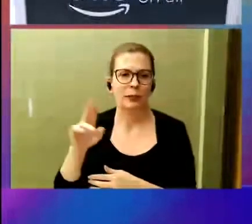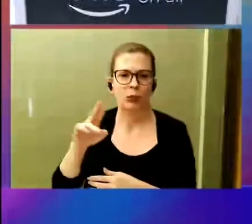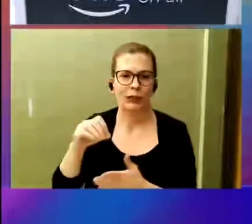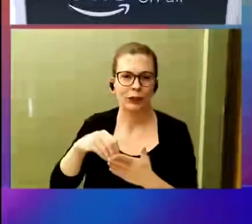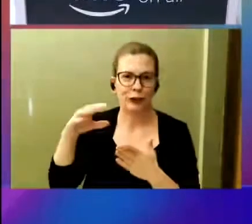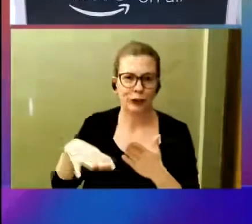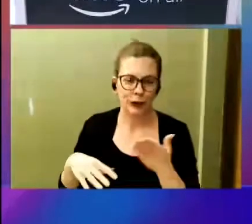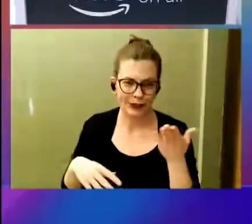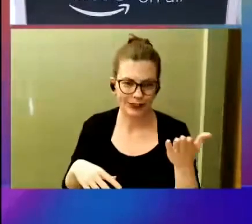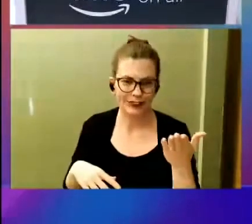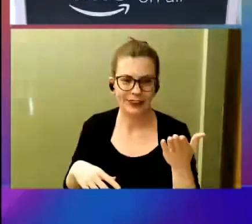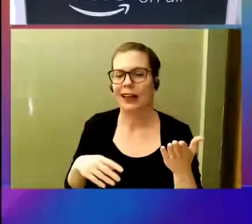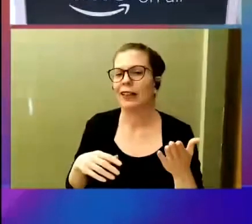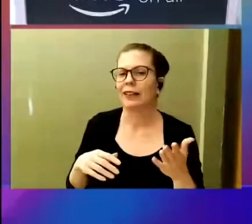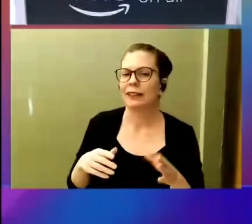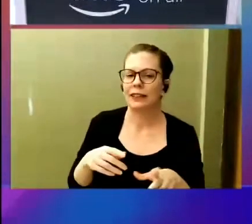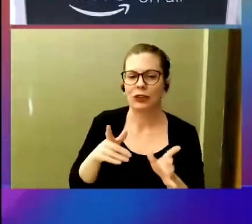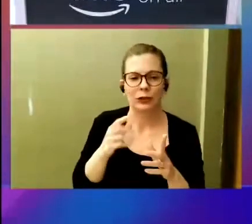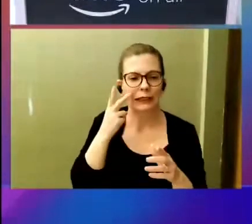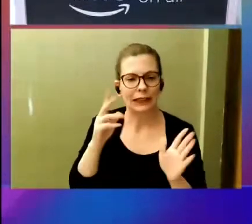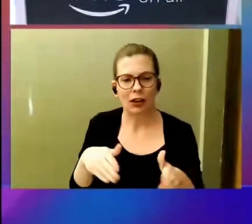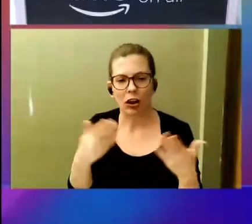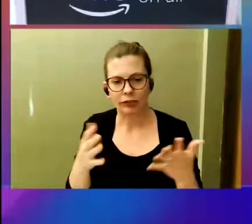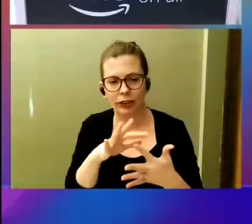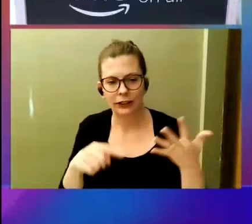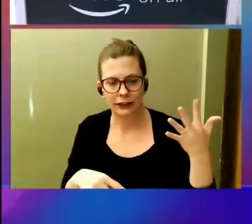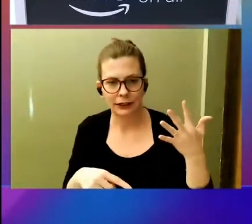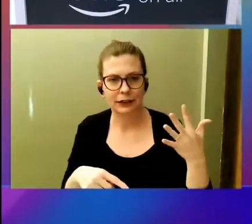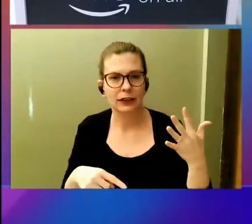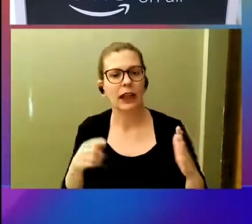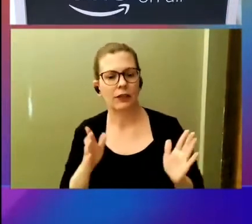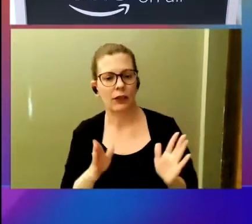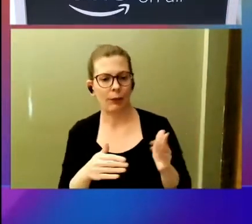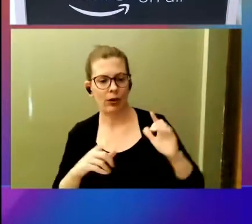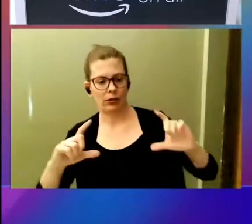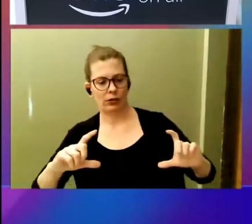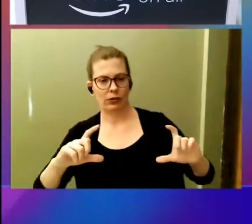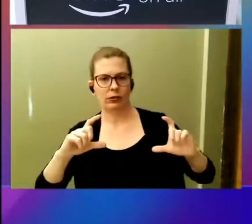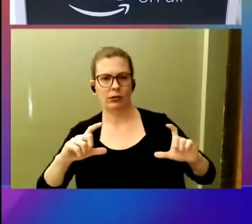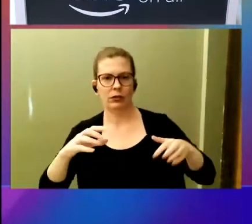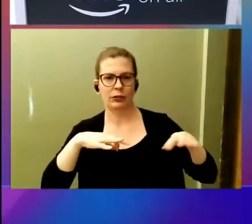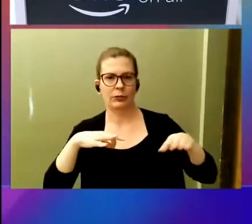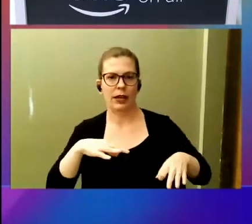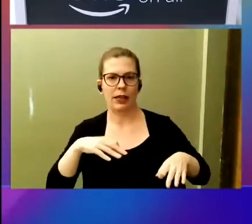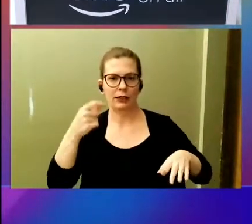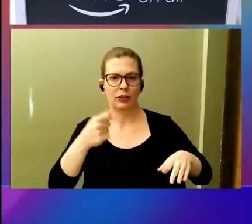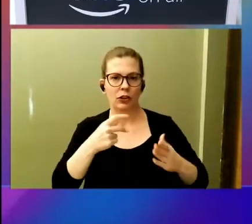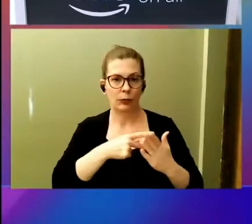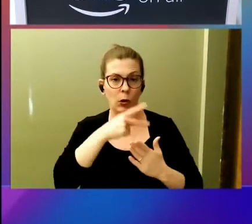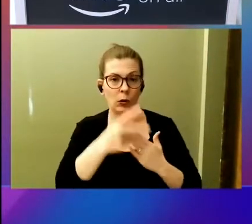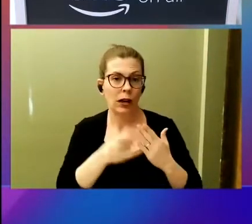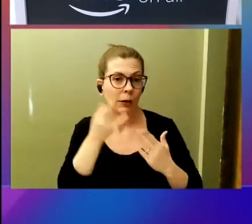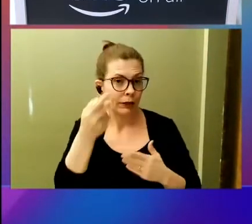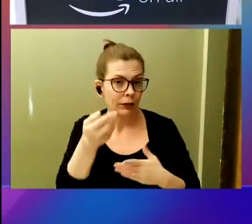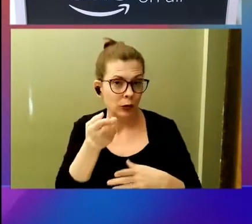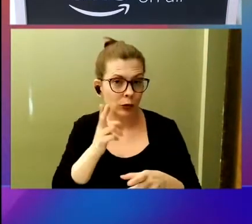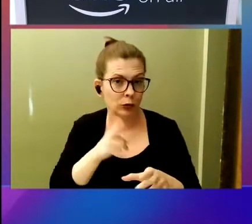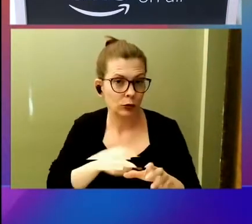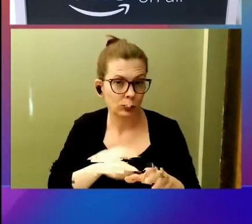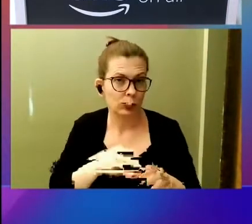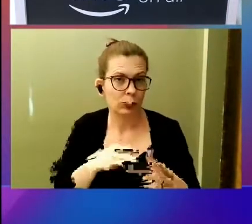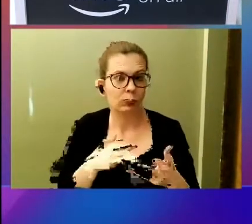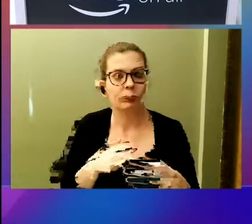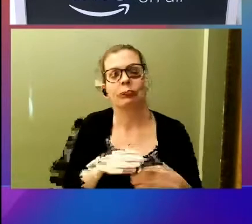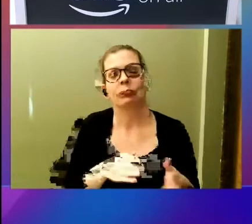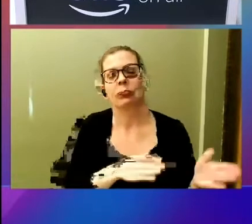the offerings here. So there is a box about a scholarship program for those who signed up and opt into it. There are